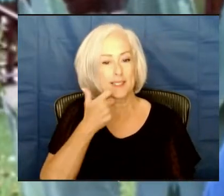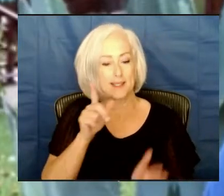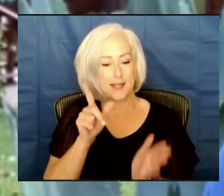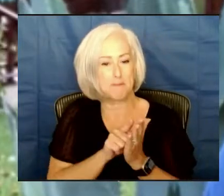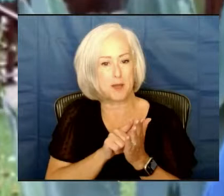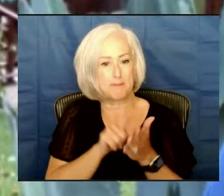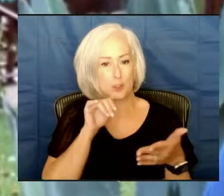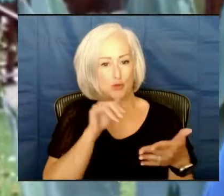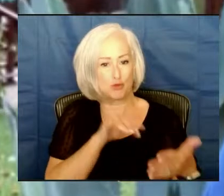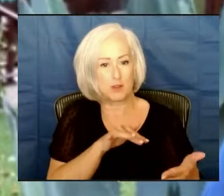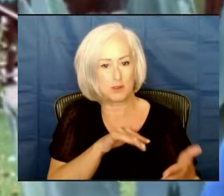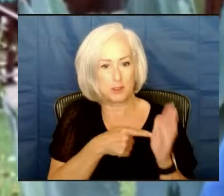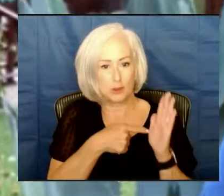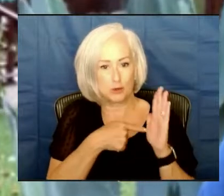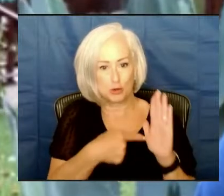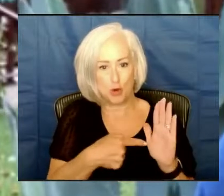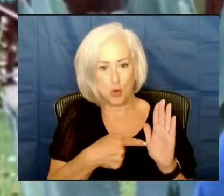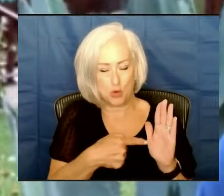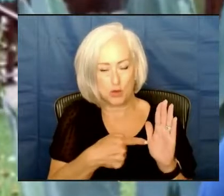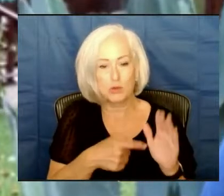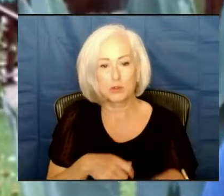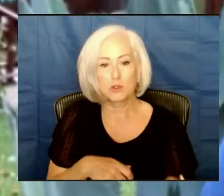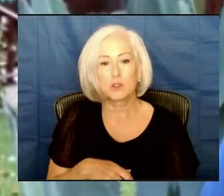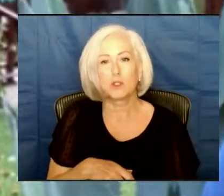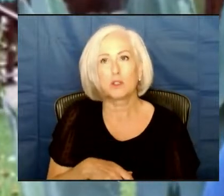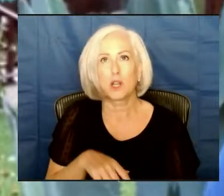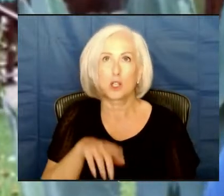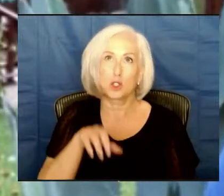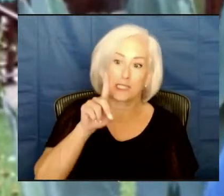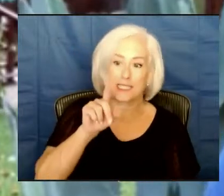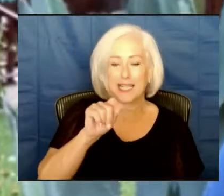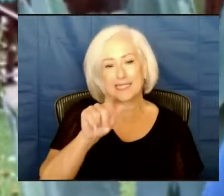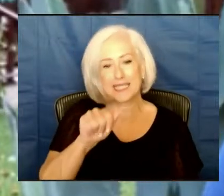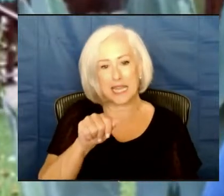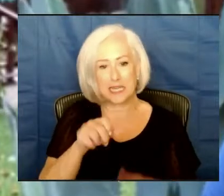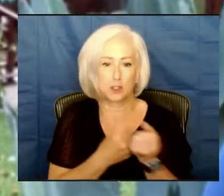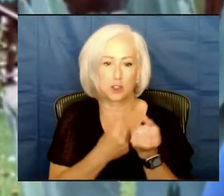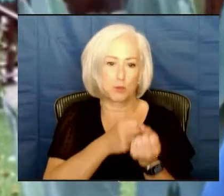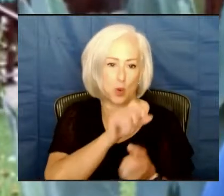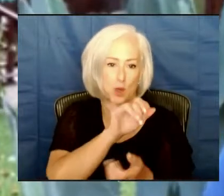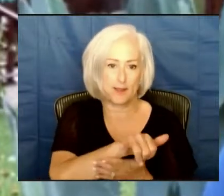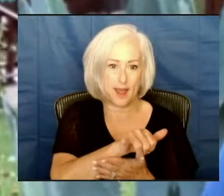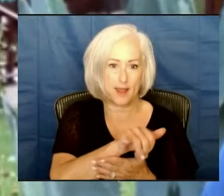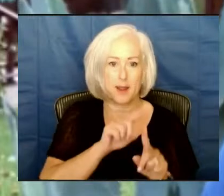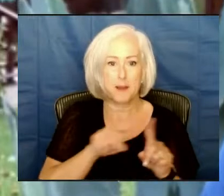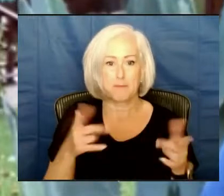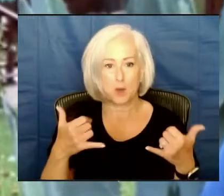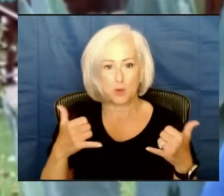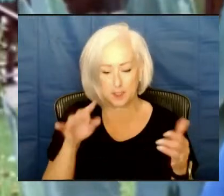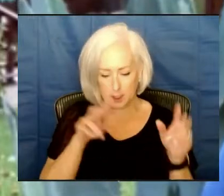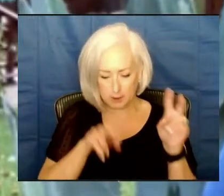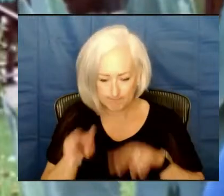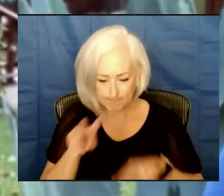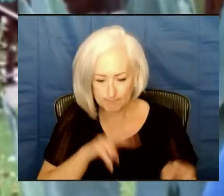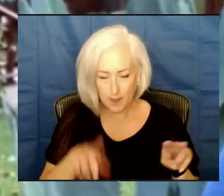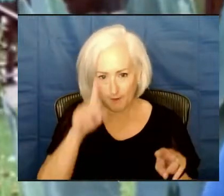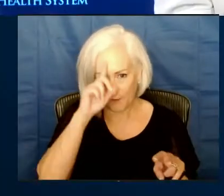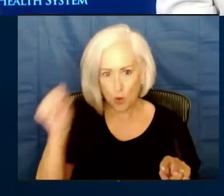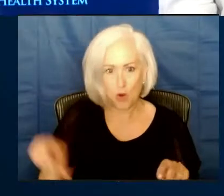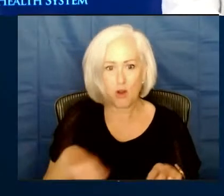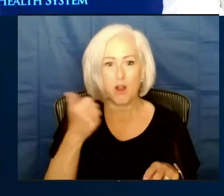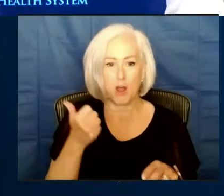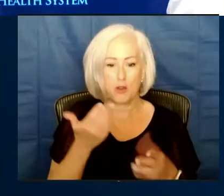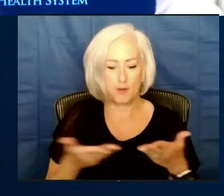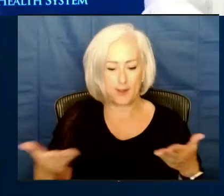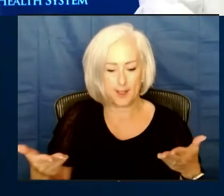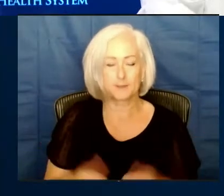that or data to support that. But we're still looking for those other indications. Yeah, I